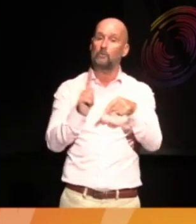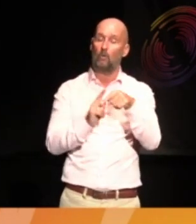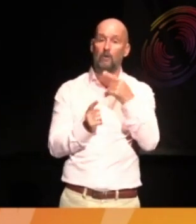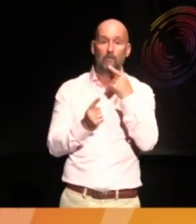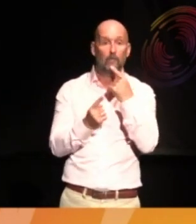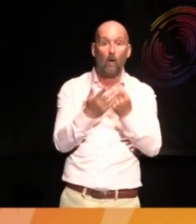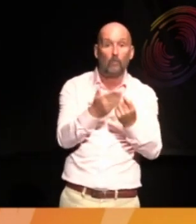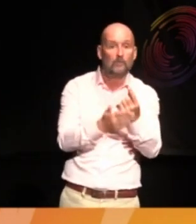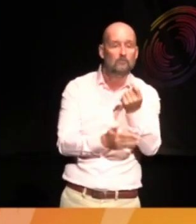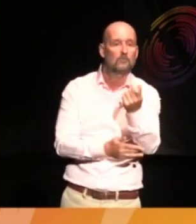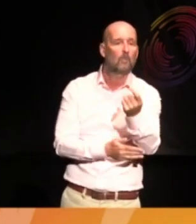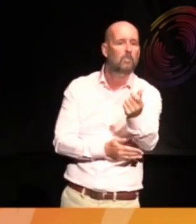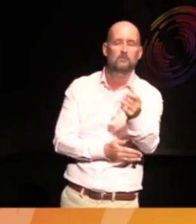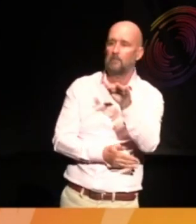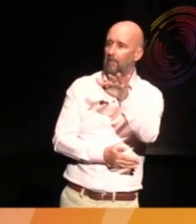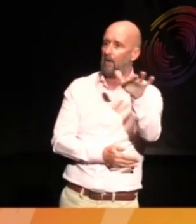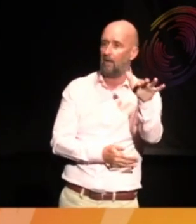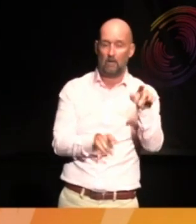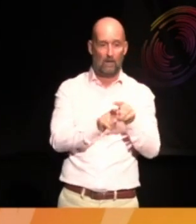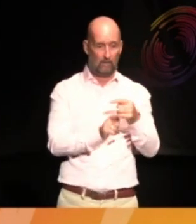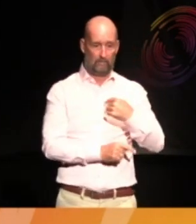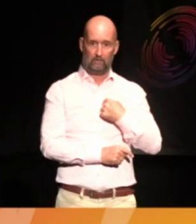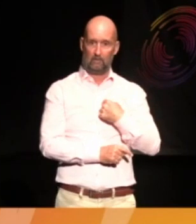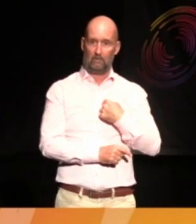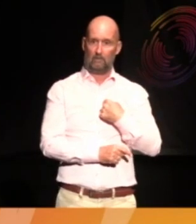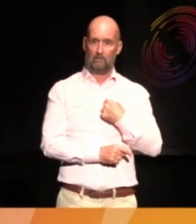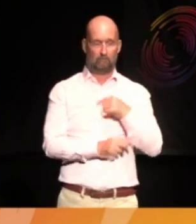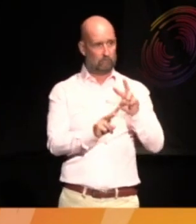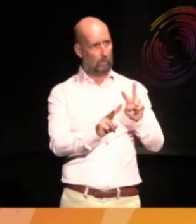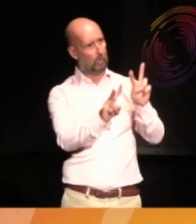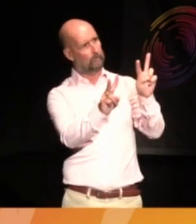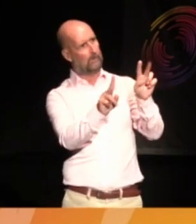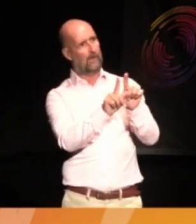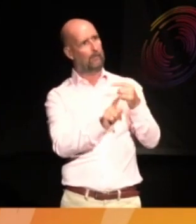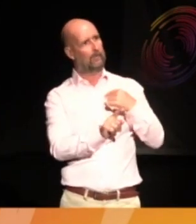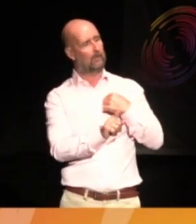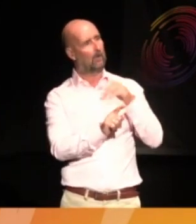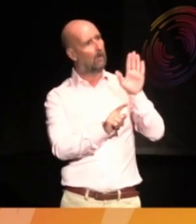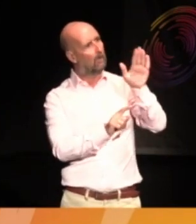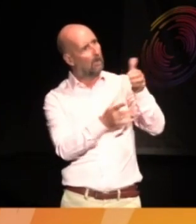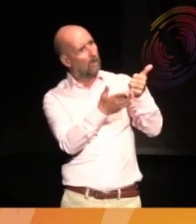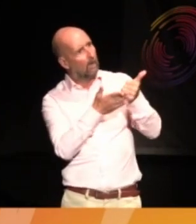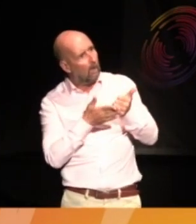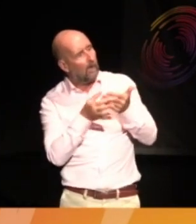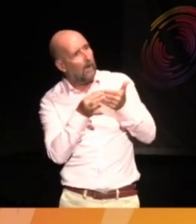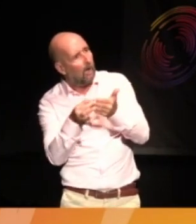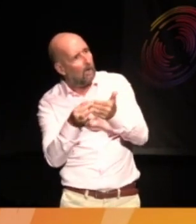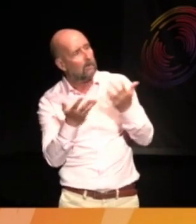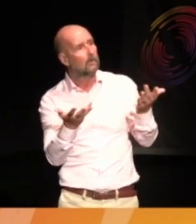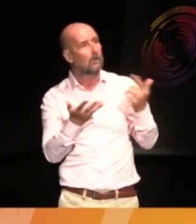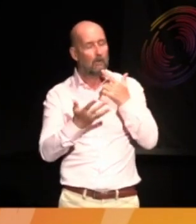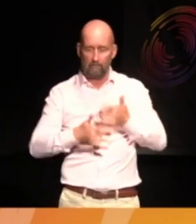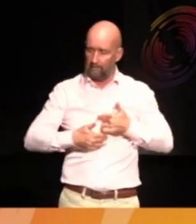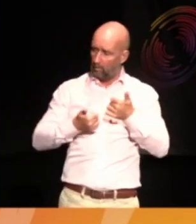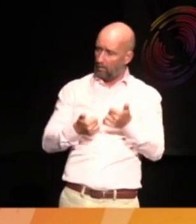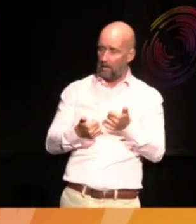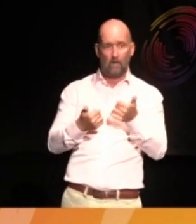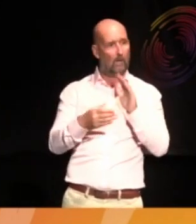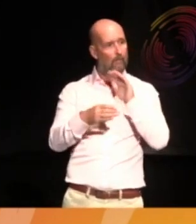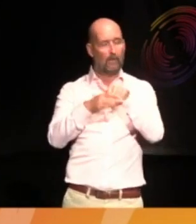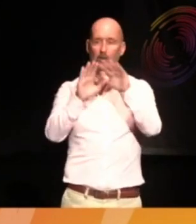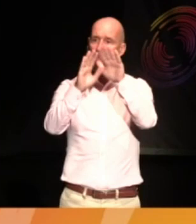also not many people like myself that I could look up to or seek guidance and make me feel like I was okay, that I fit in the world.